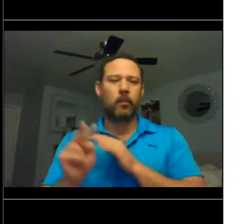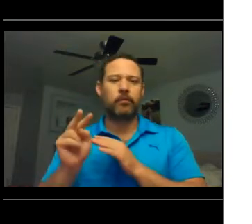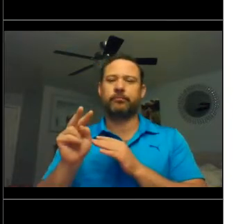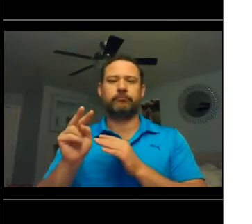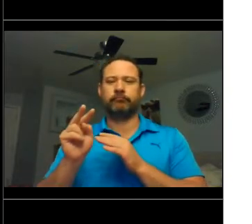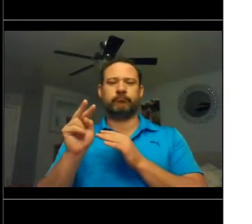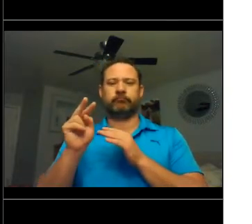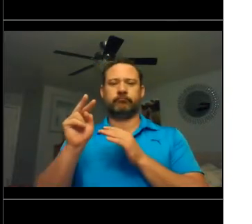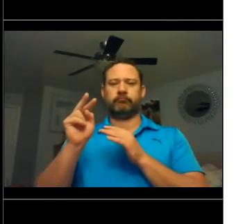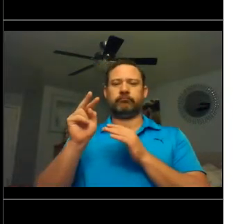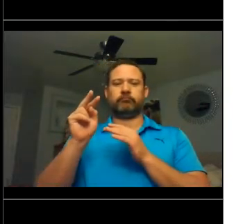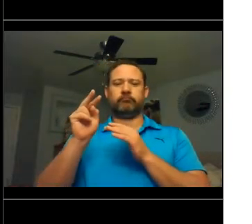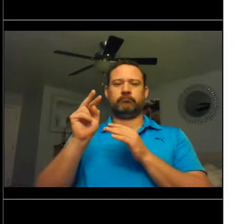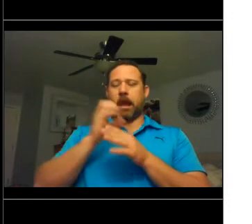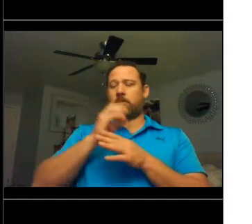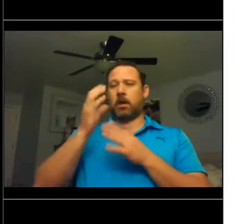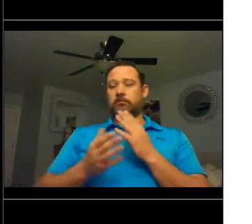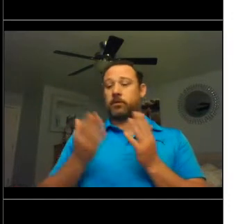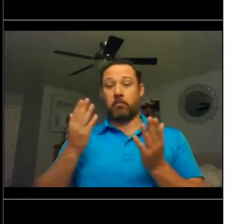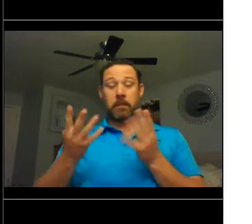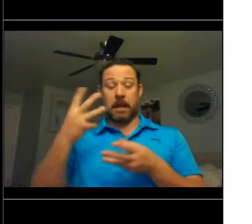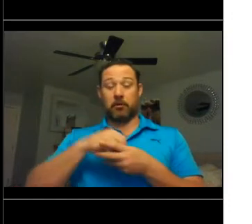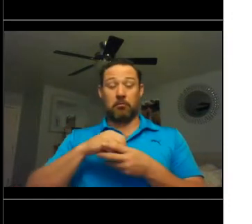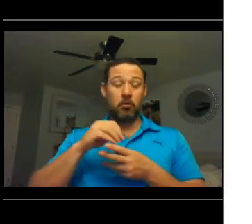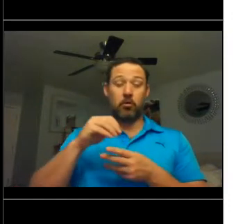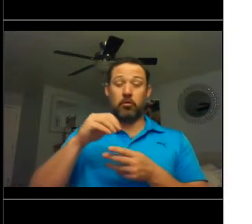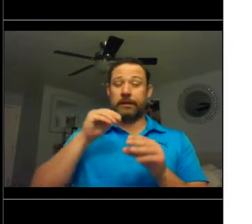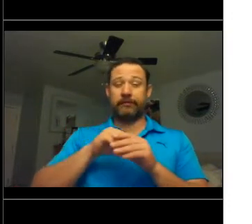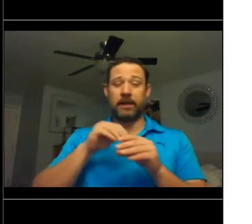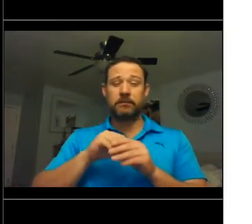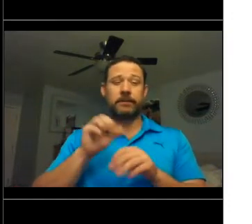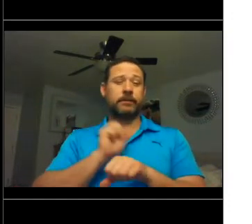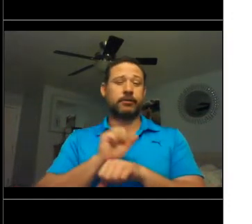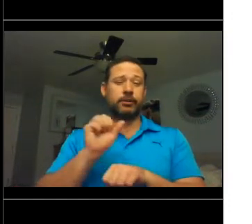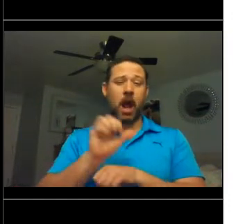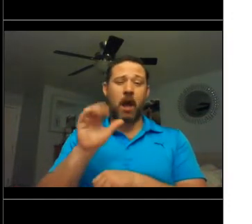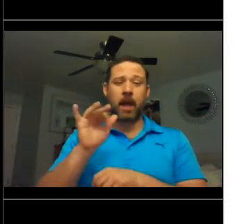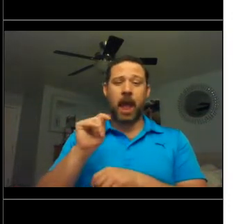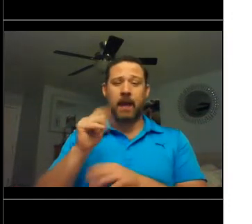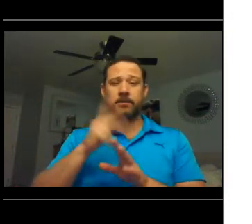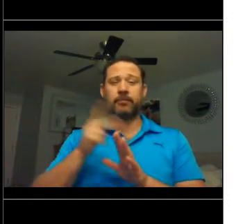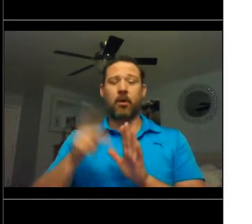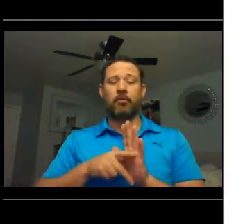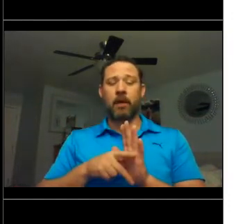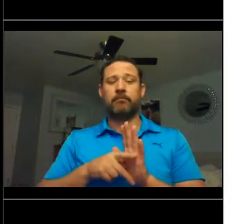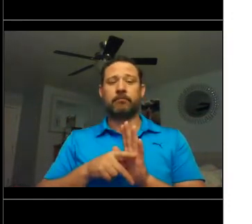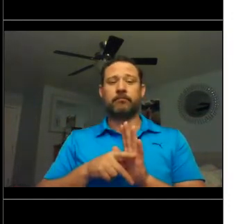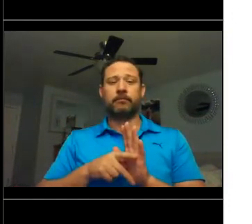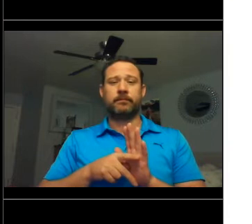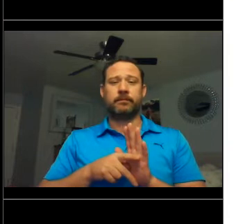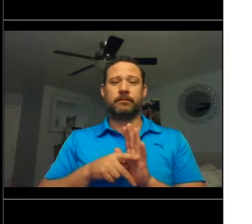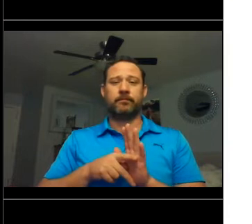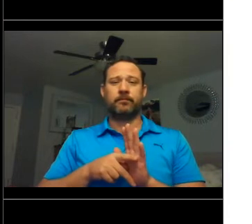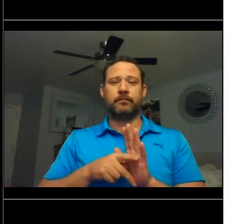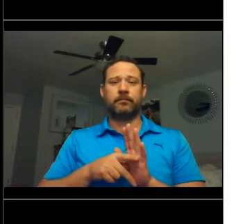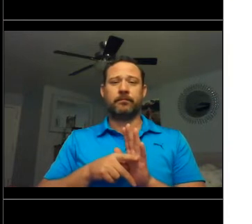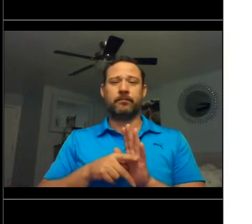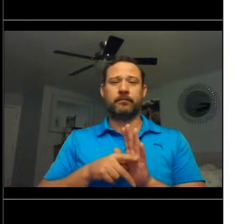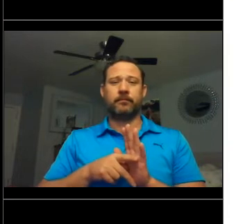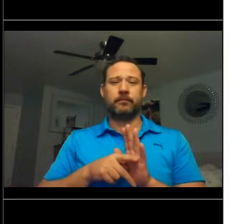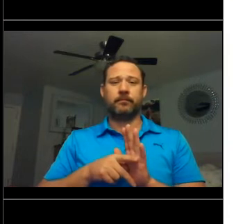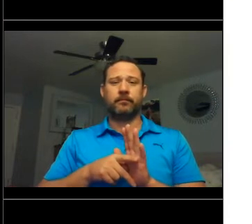this may include the Infrastructure Investments and Job Acts programs at some point, but we're not going to say